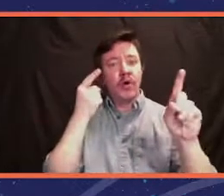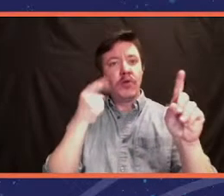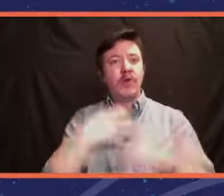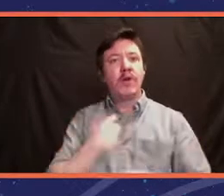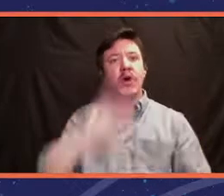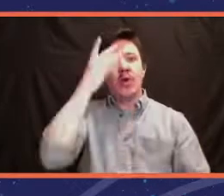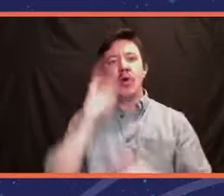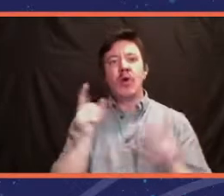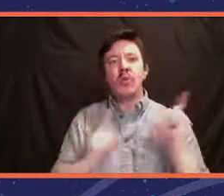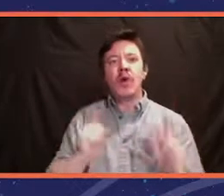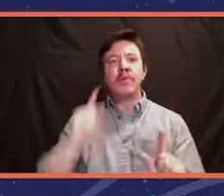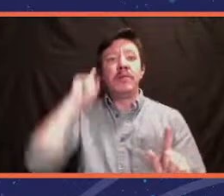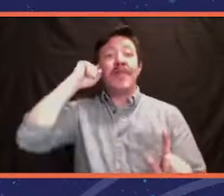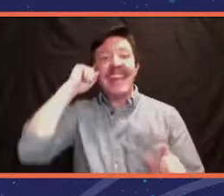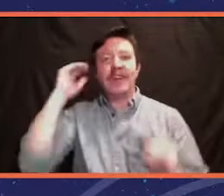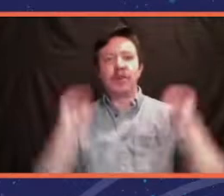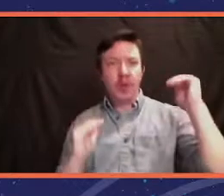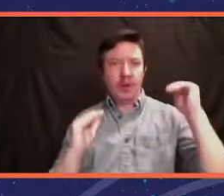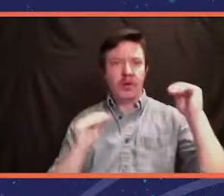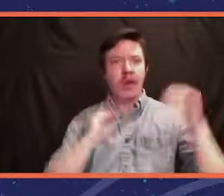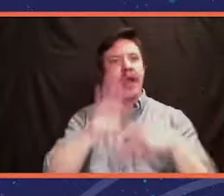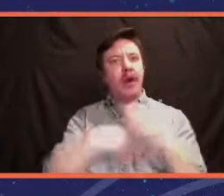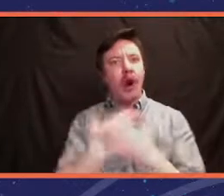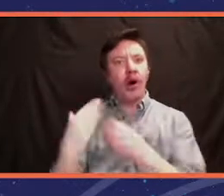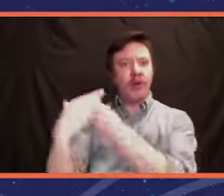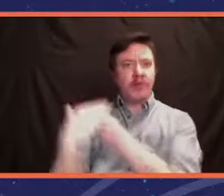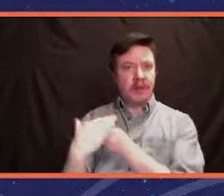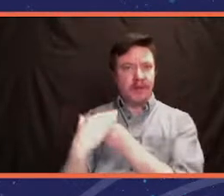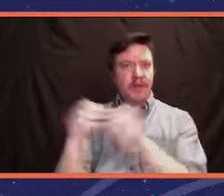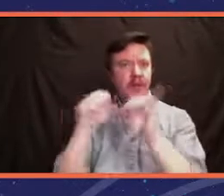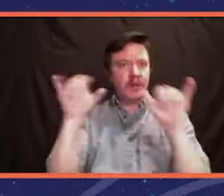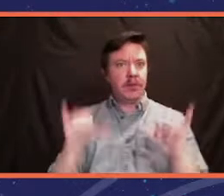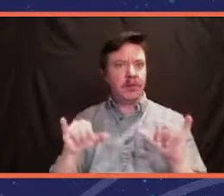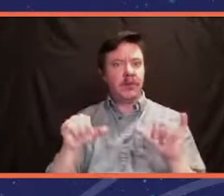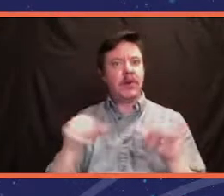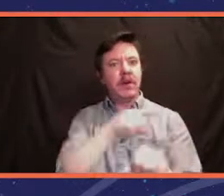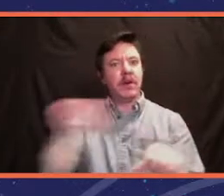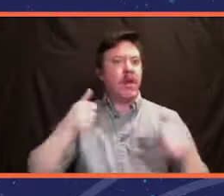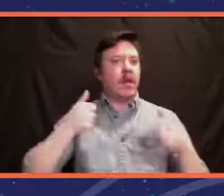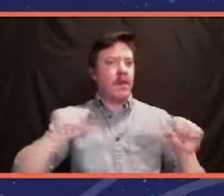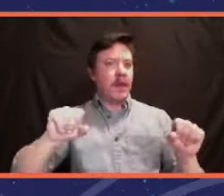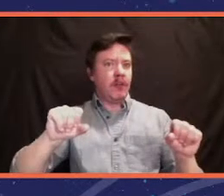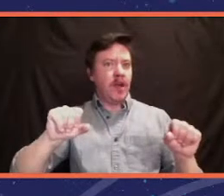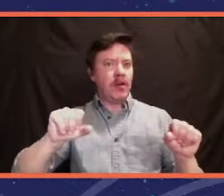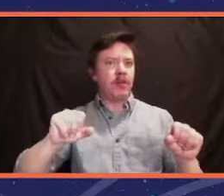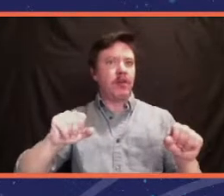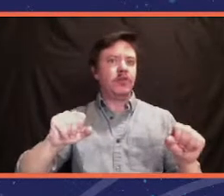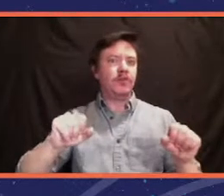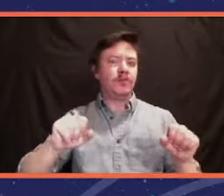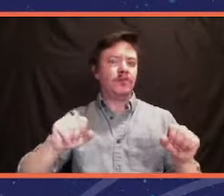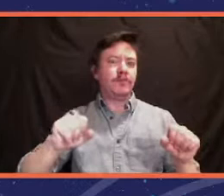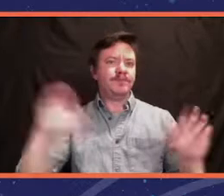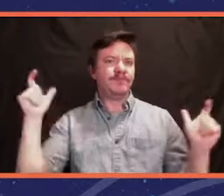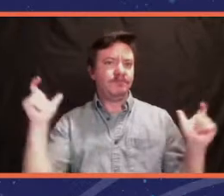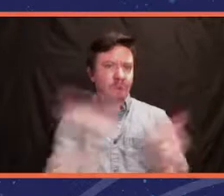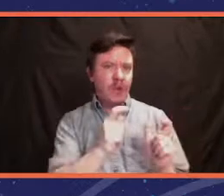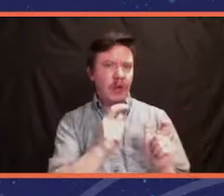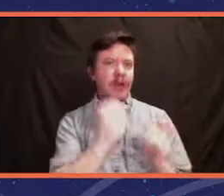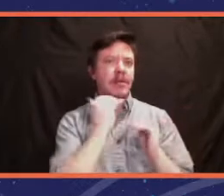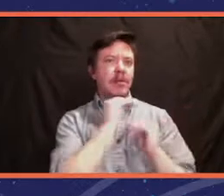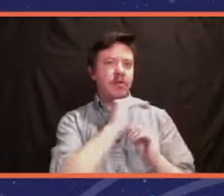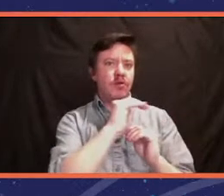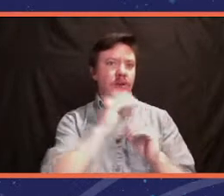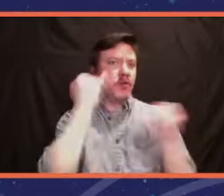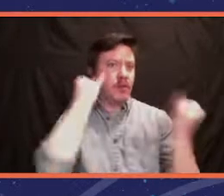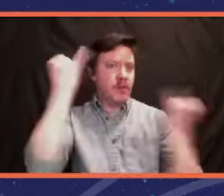that are sitting on us is that they try to like make our imaginary possibilities as small as possible. And our